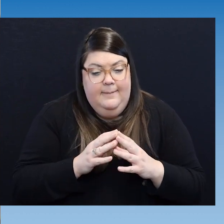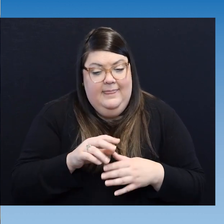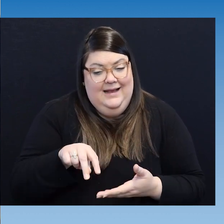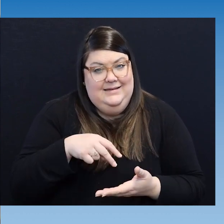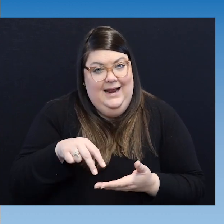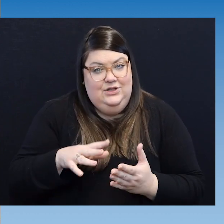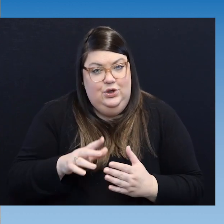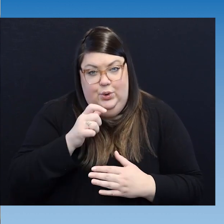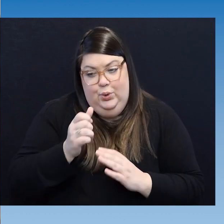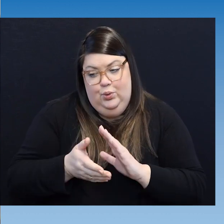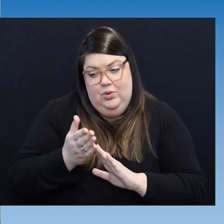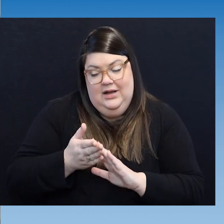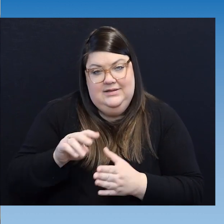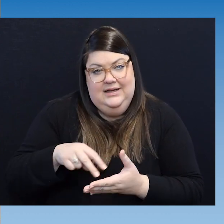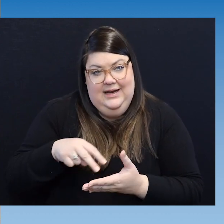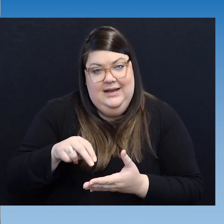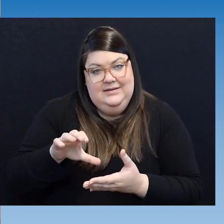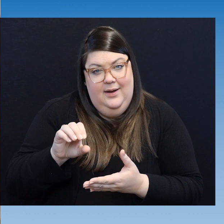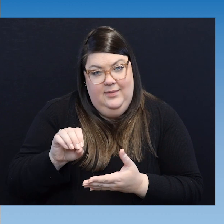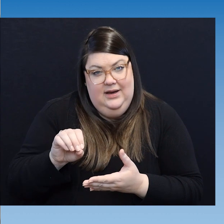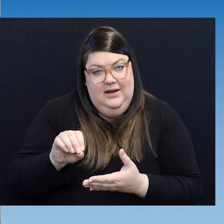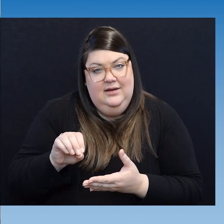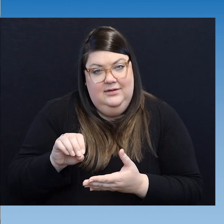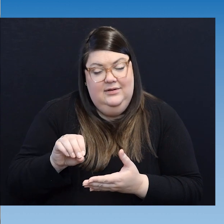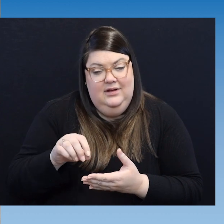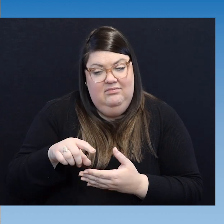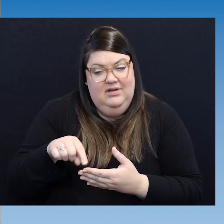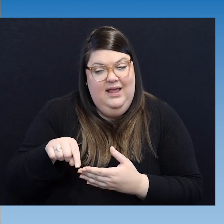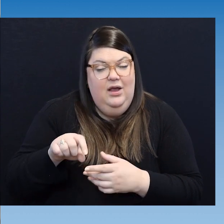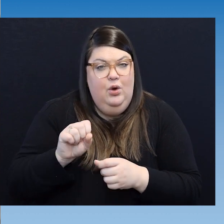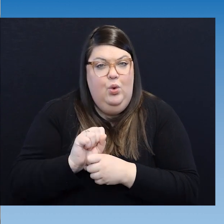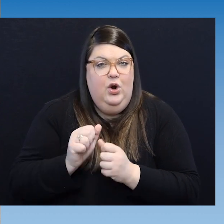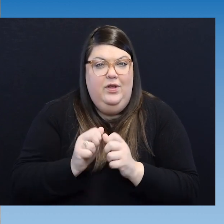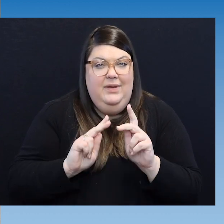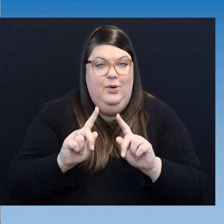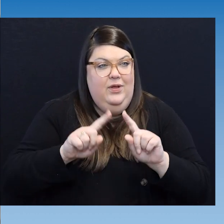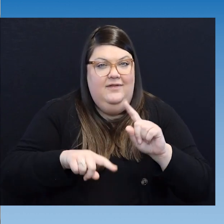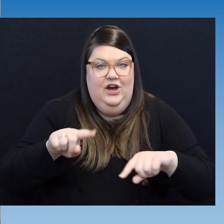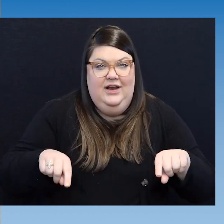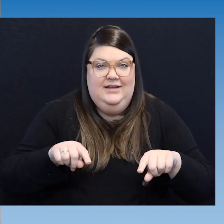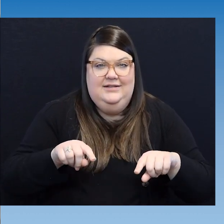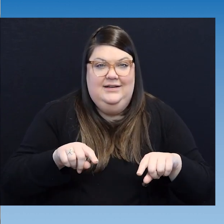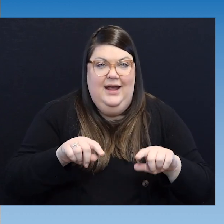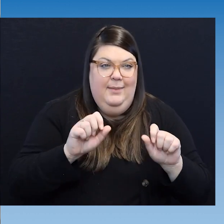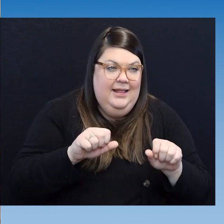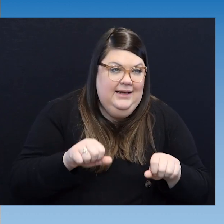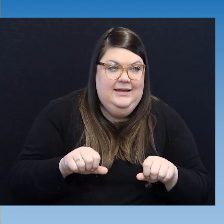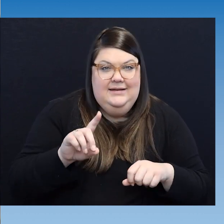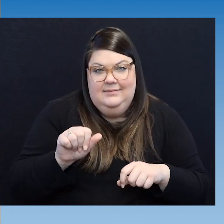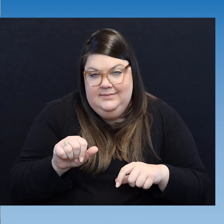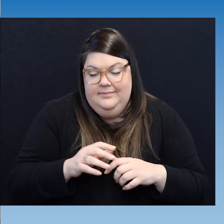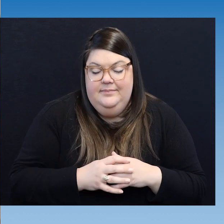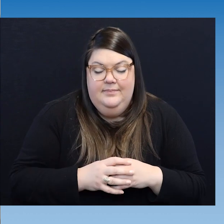a dancer who runs a dance company that works with people of different abilities. And some of